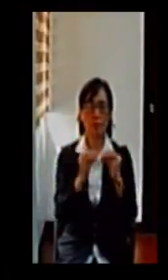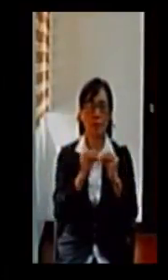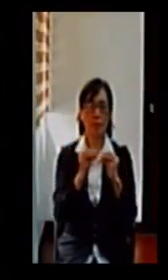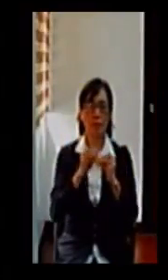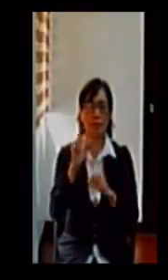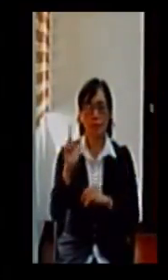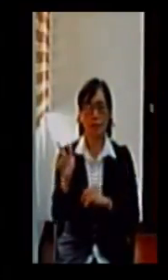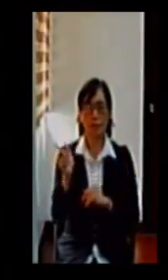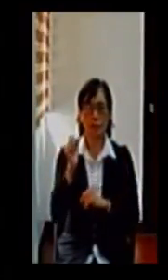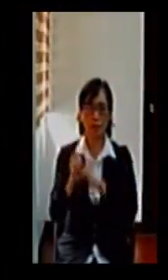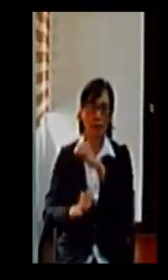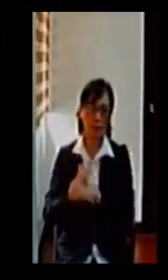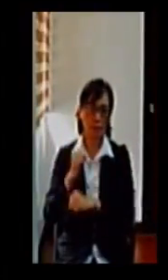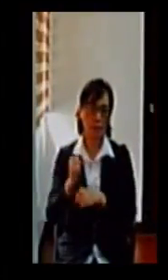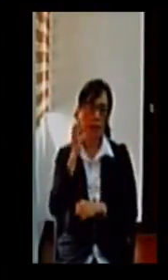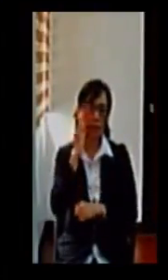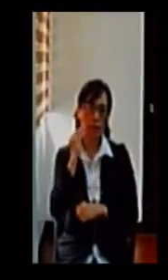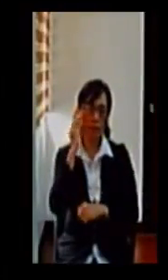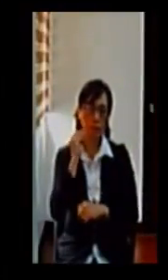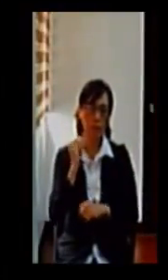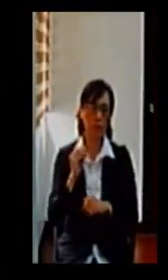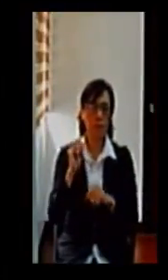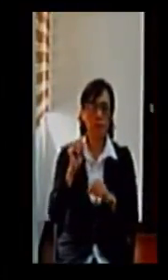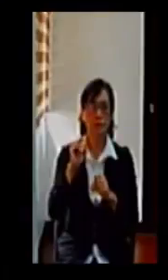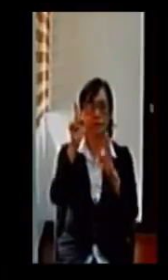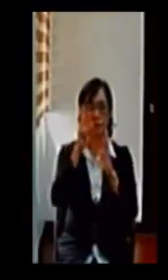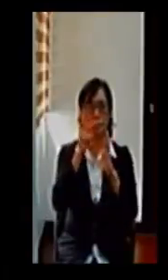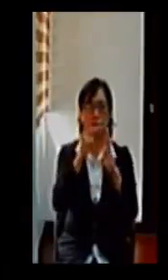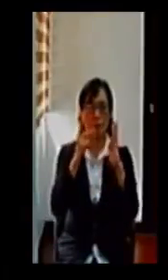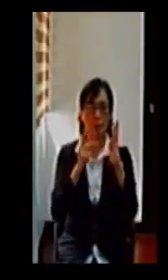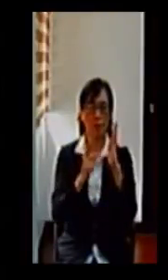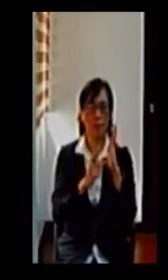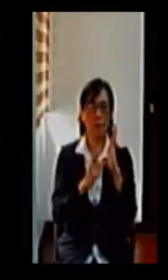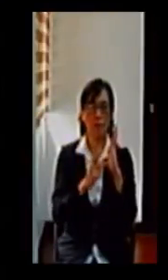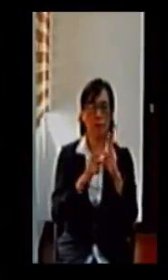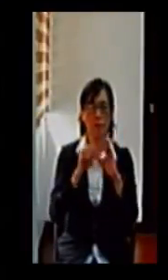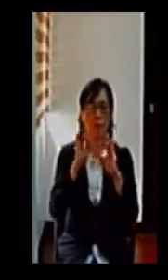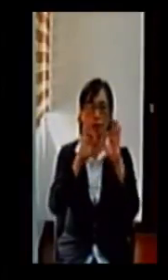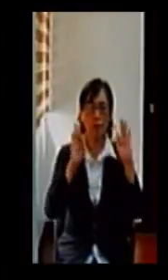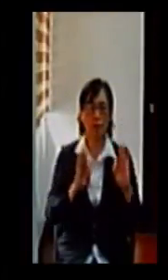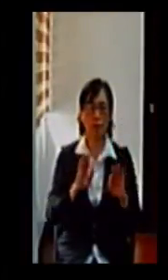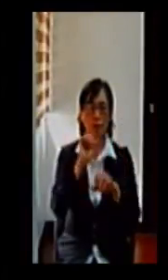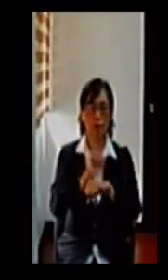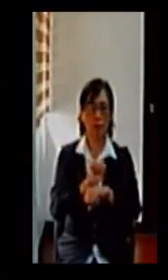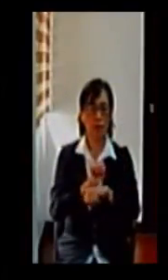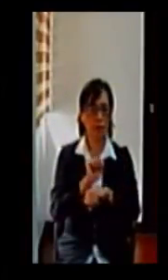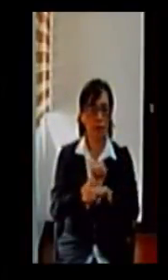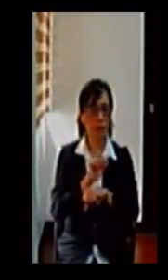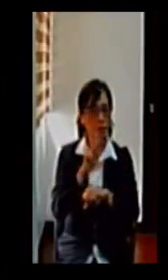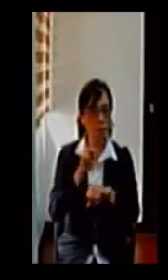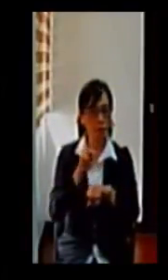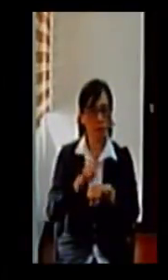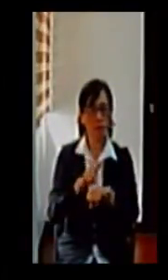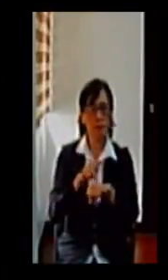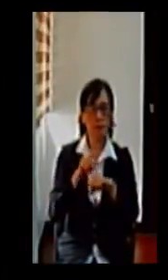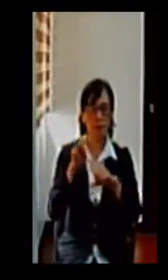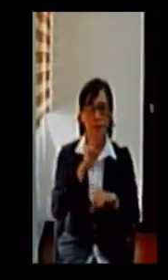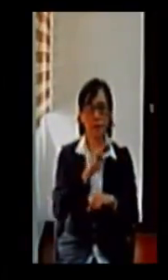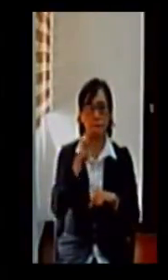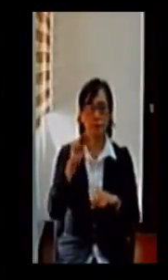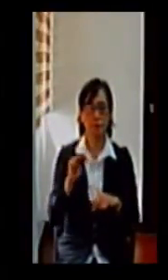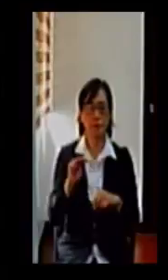of experience in environment policy framework, having co-developed the Philippines Protect Areas Master Plan and